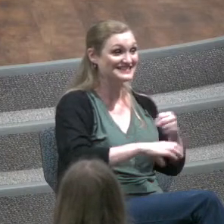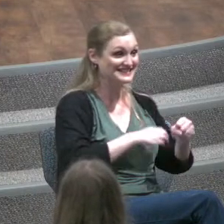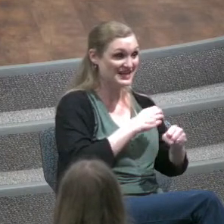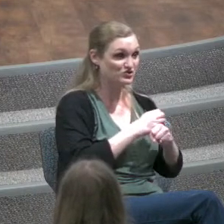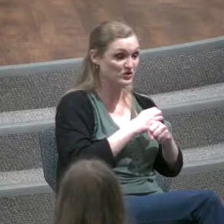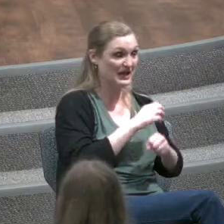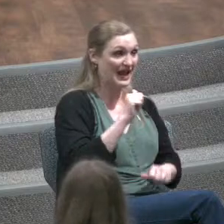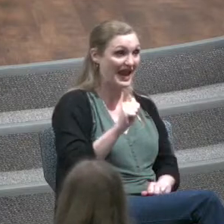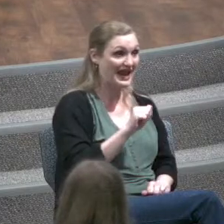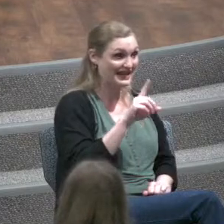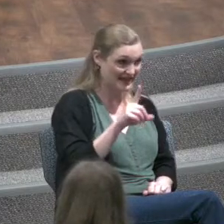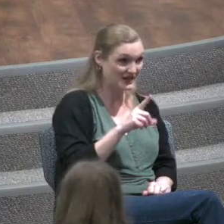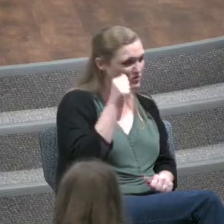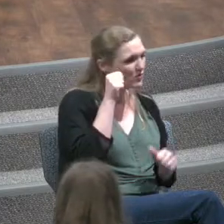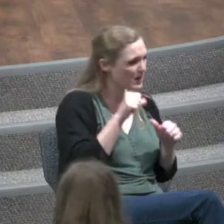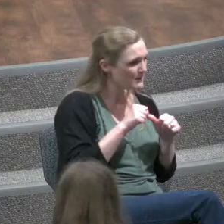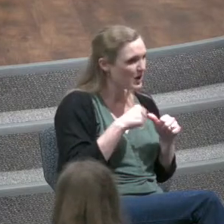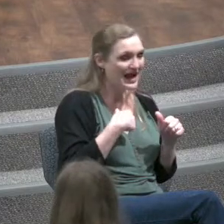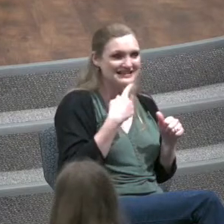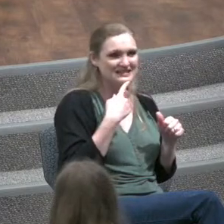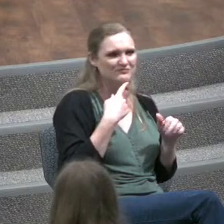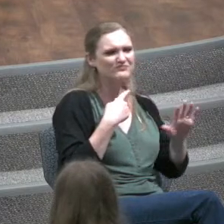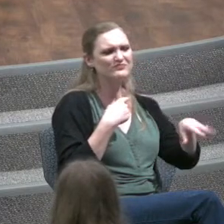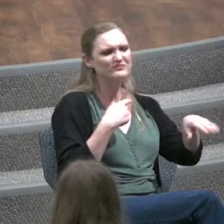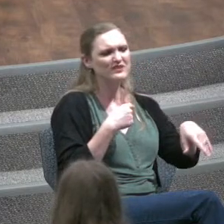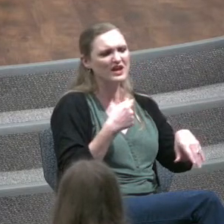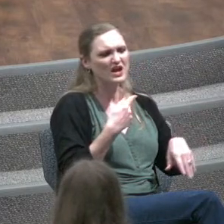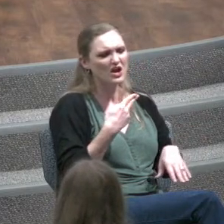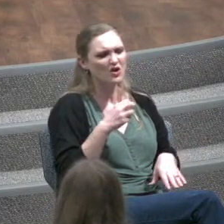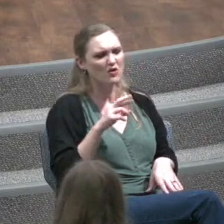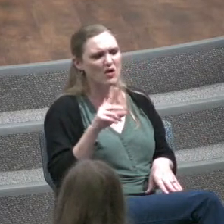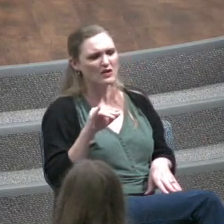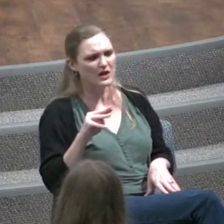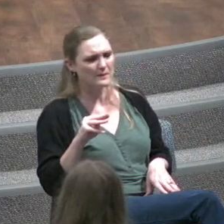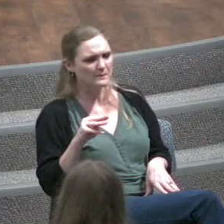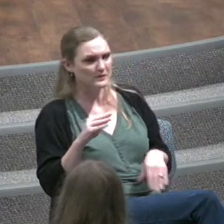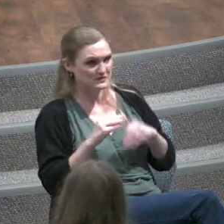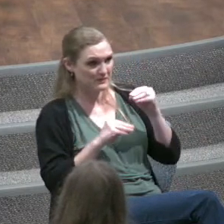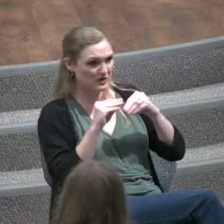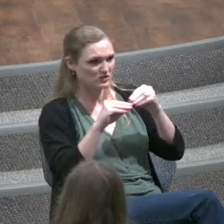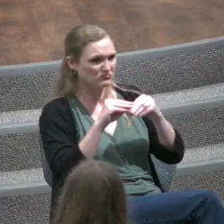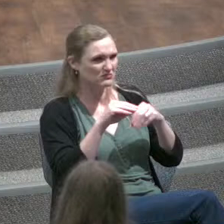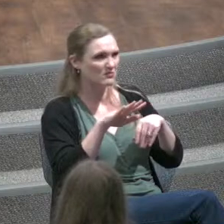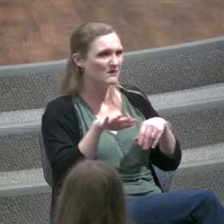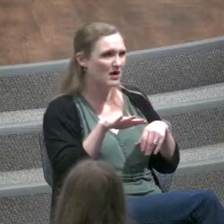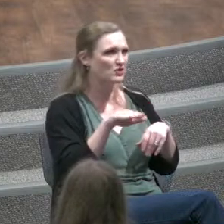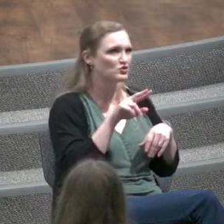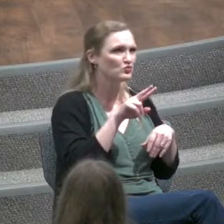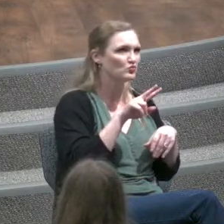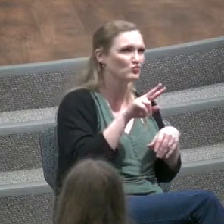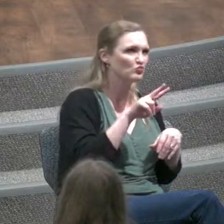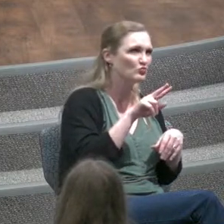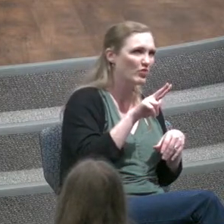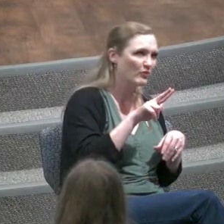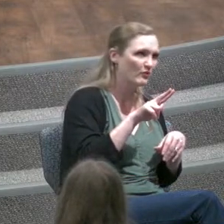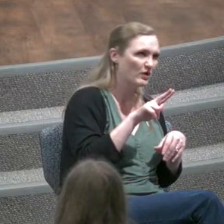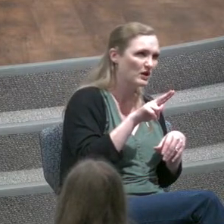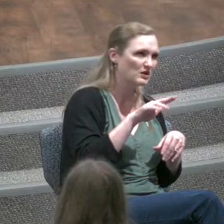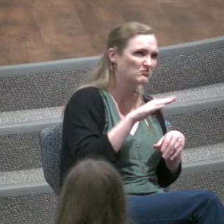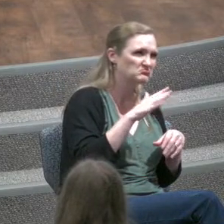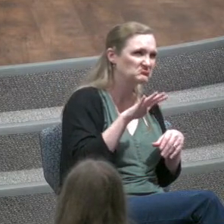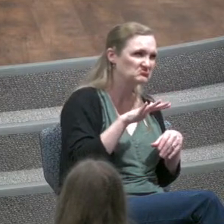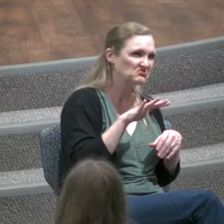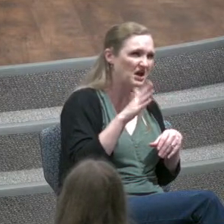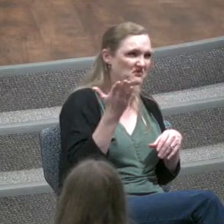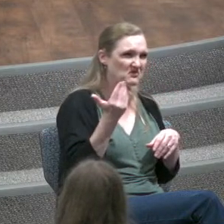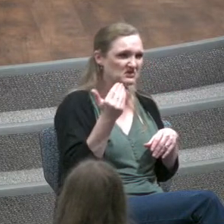century A.D. So you remember I said, hey, Herodium was built 23 to 15 B.C. approximately.